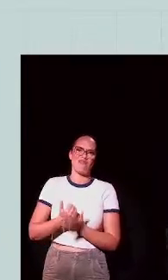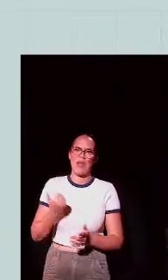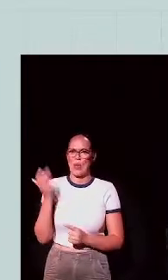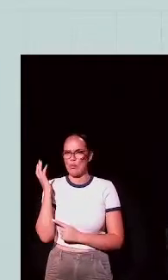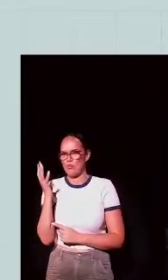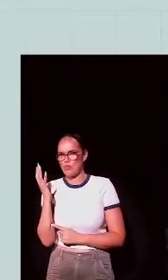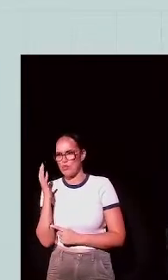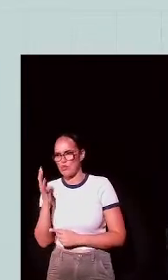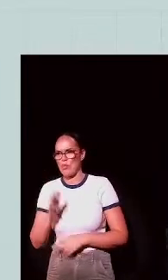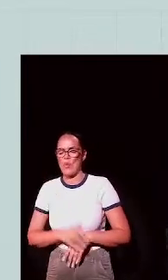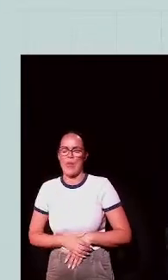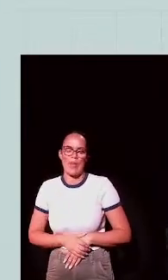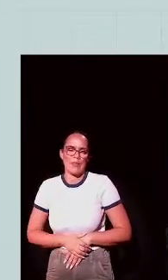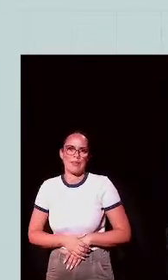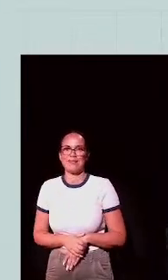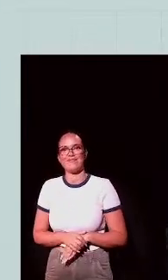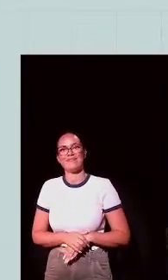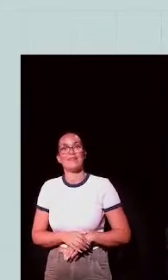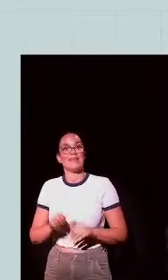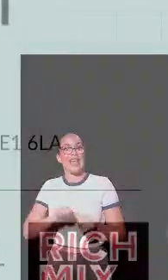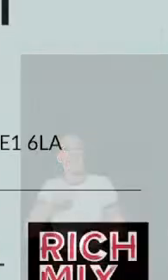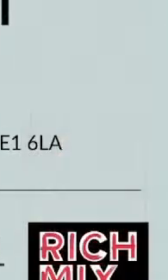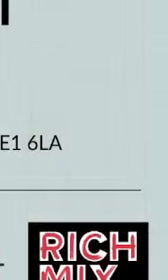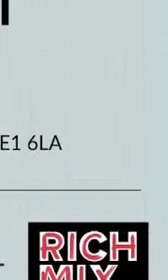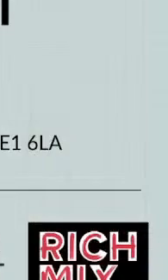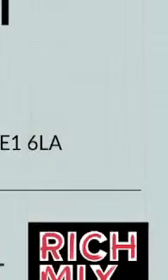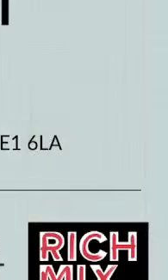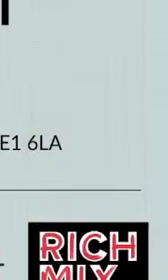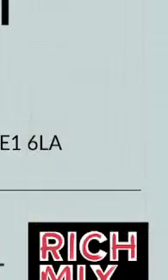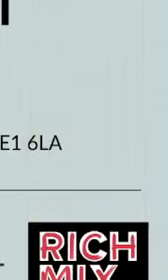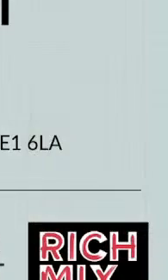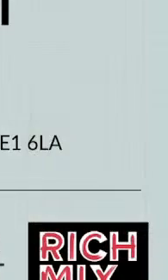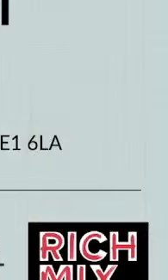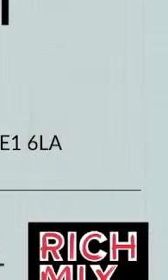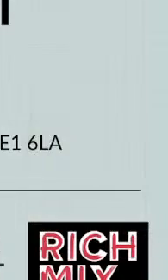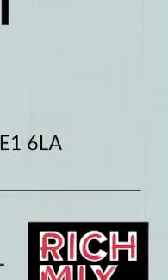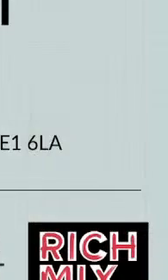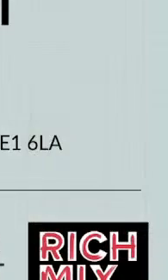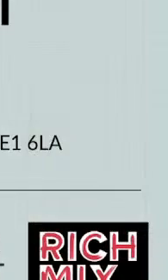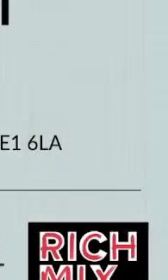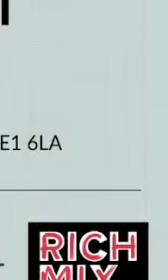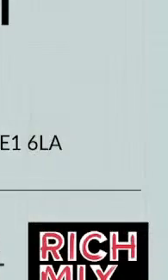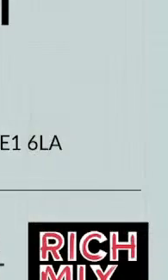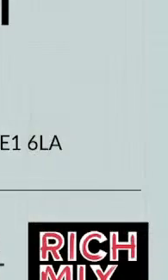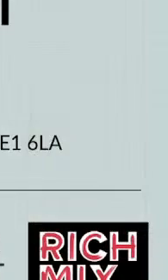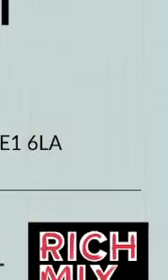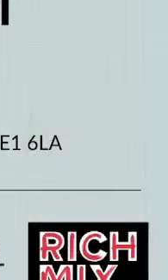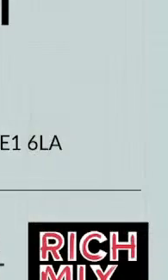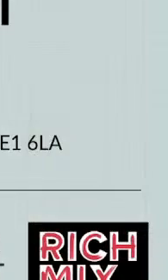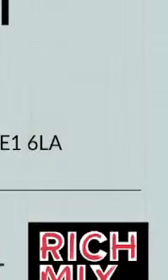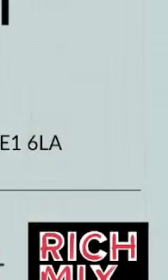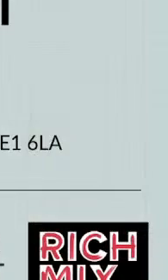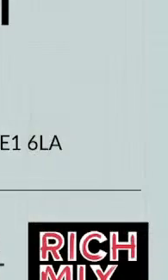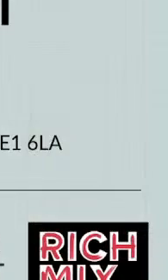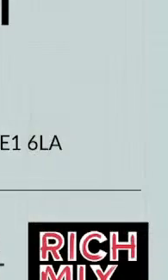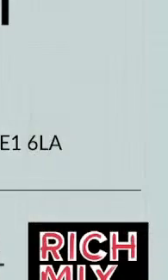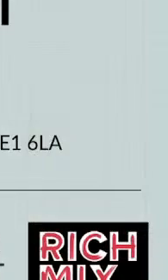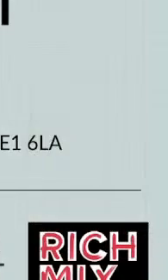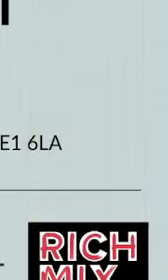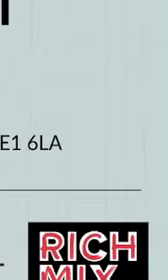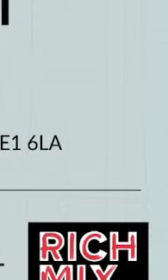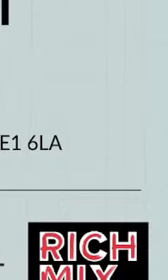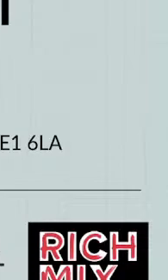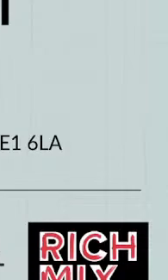talk. So up next, we have Hunaid Nagaira. Hunaid is one of our, every